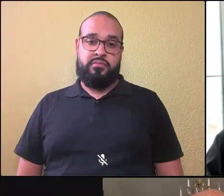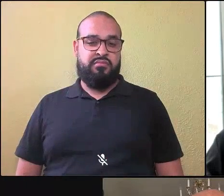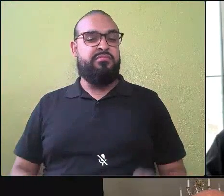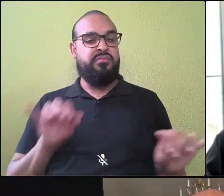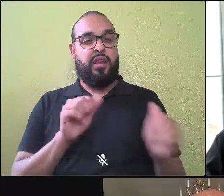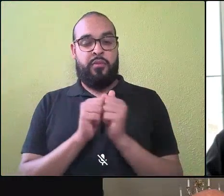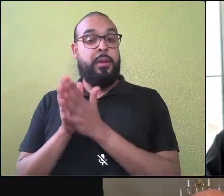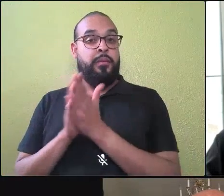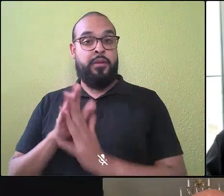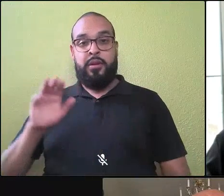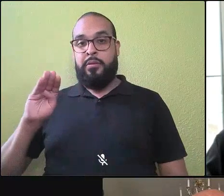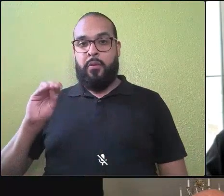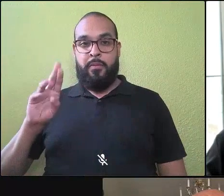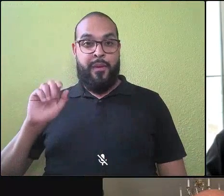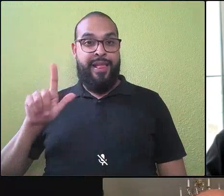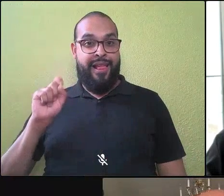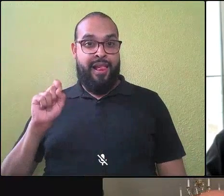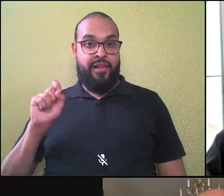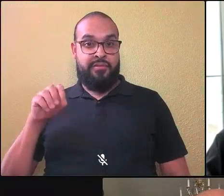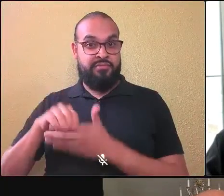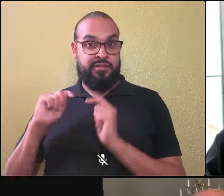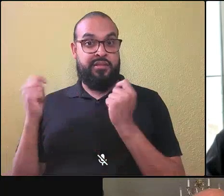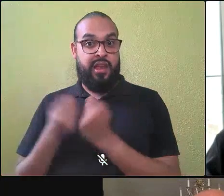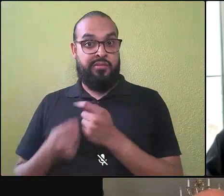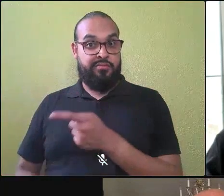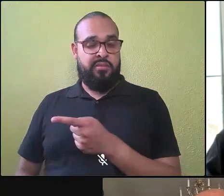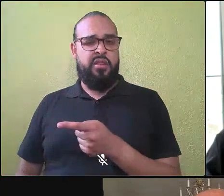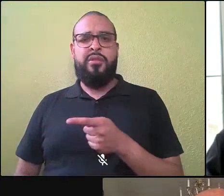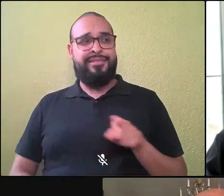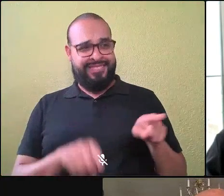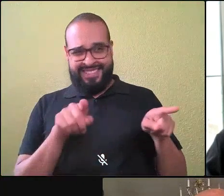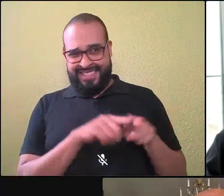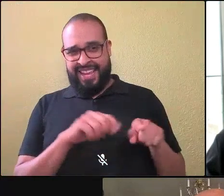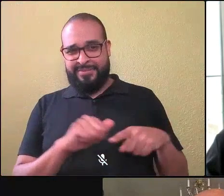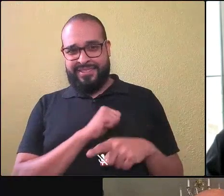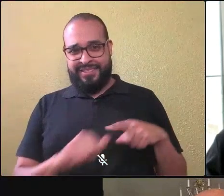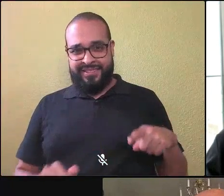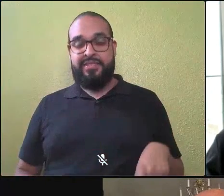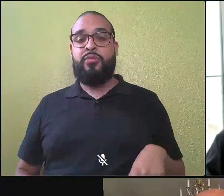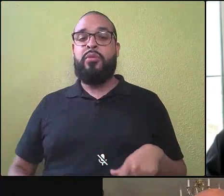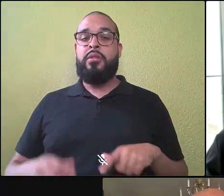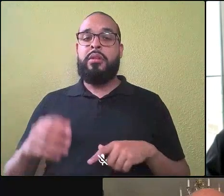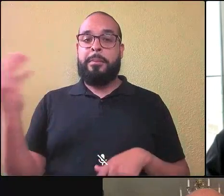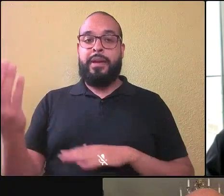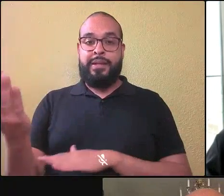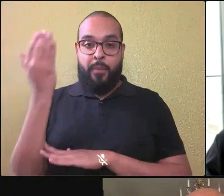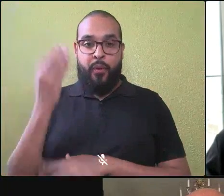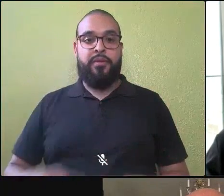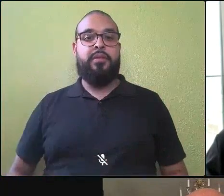We actually do the same exact exercise. So it forces me at 9 a.m. Monday morning when we're meeting with our executive team to give